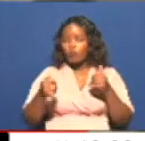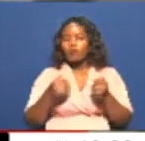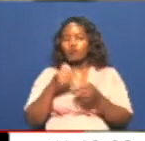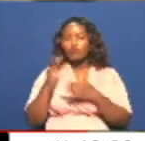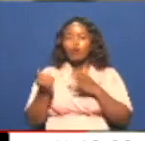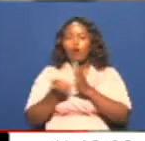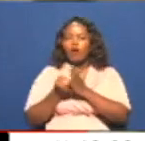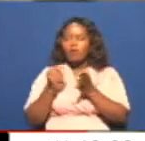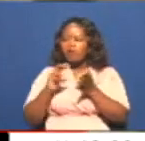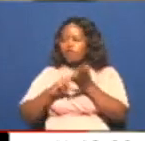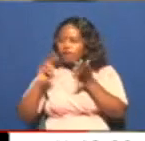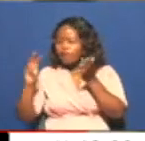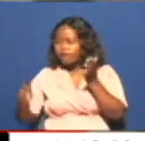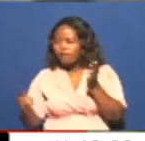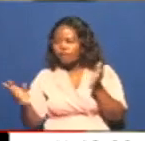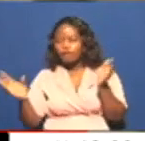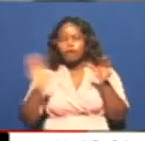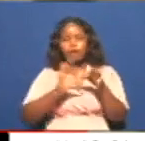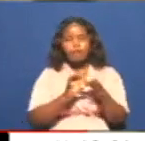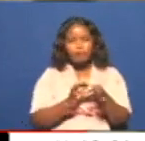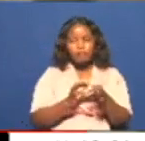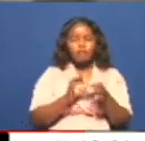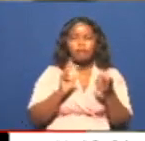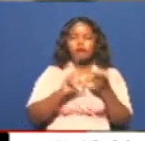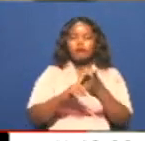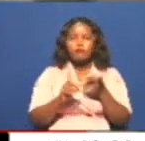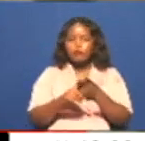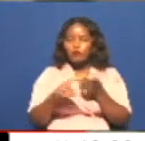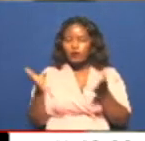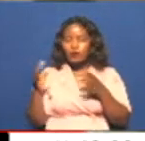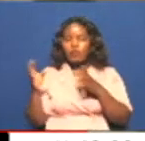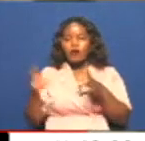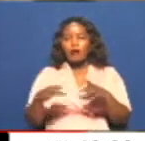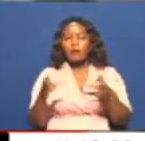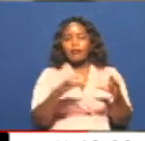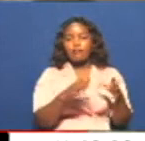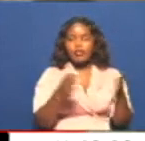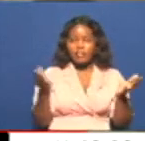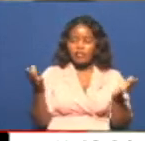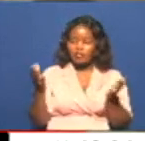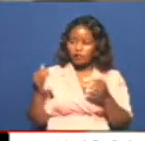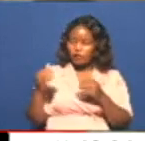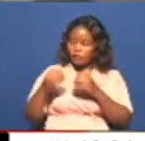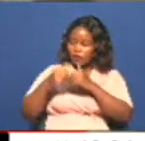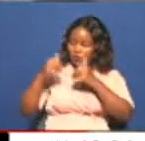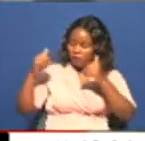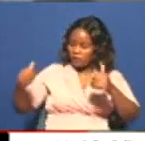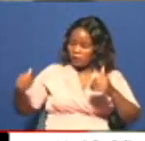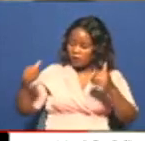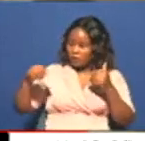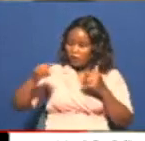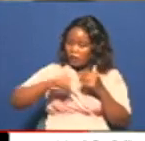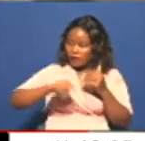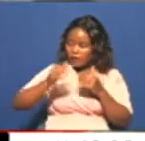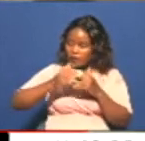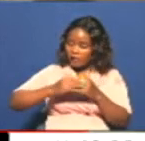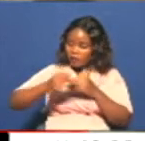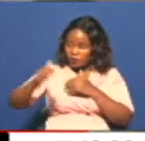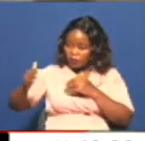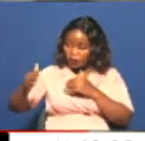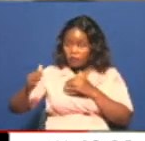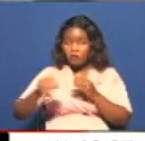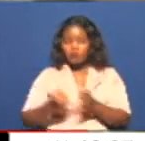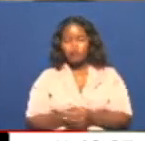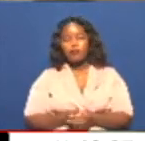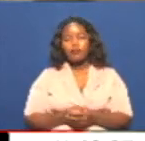other side, you disagree with a party leader, you jump to another side. So at this point, we sort of will